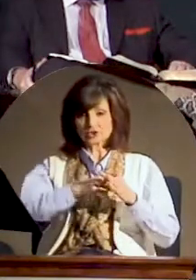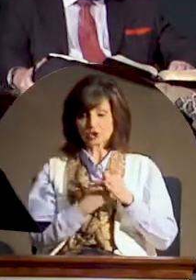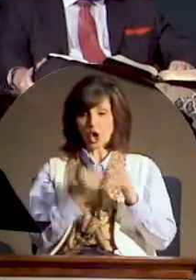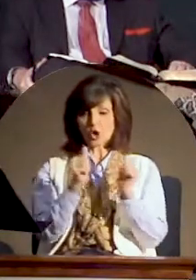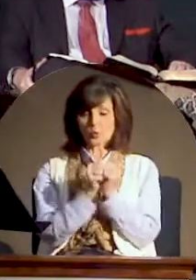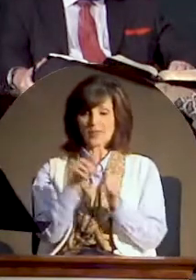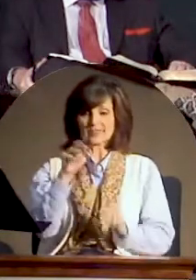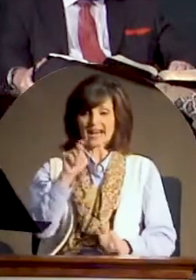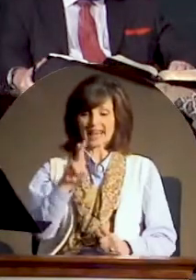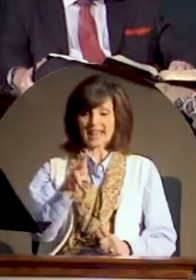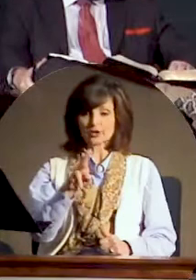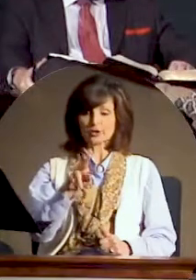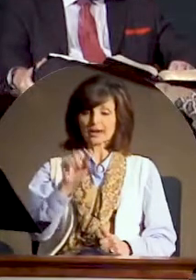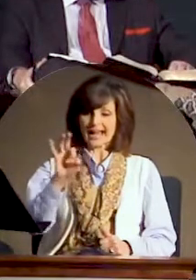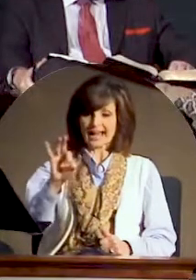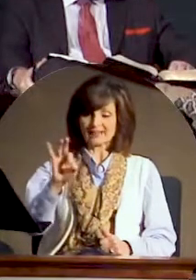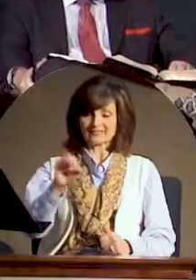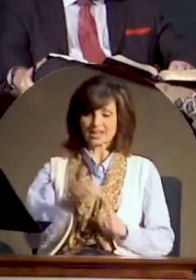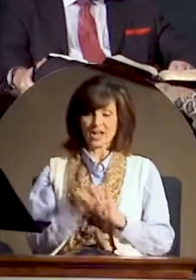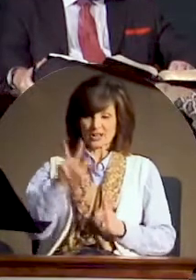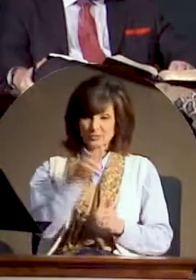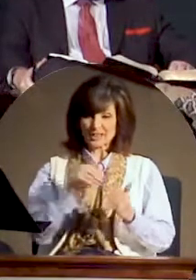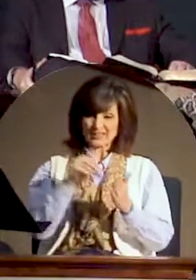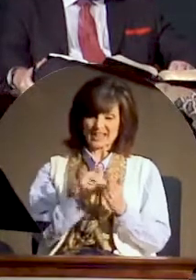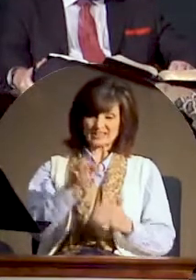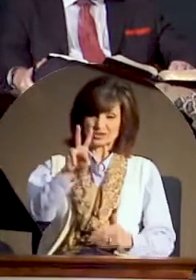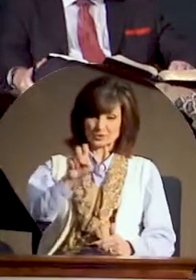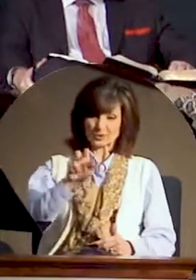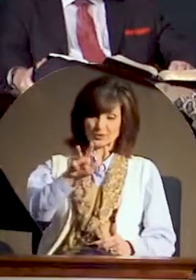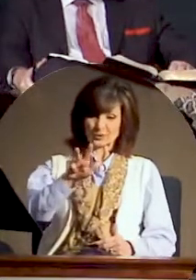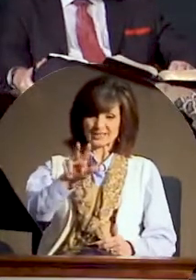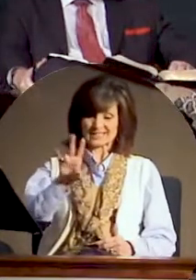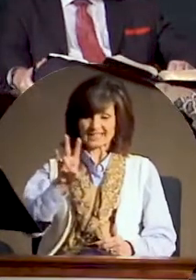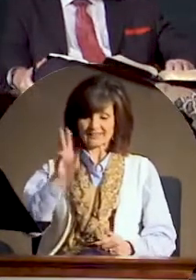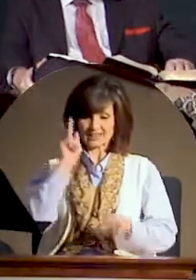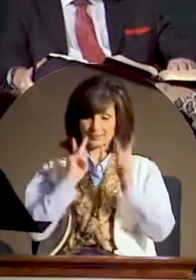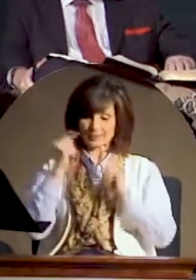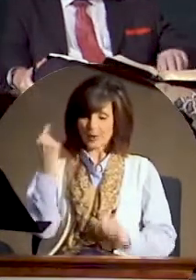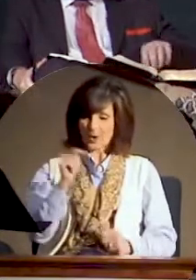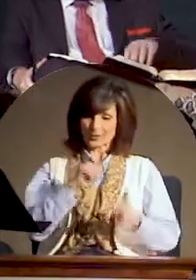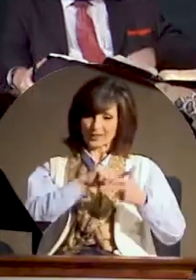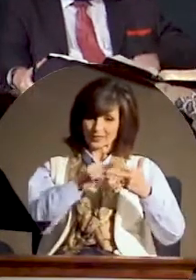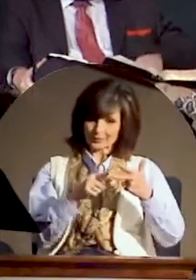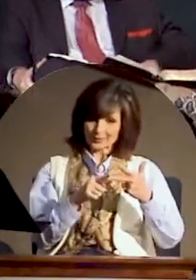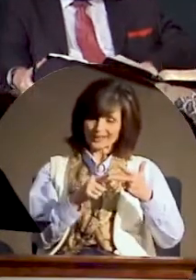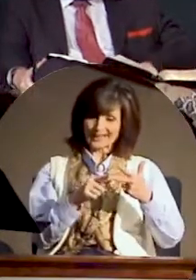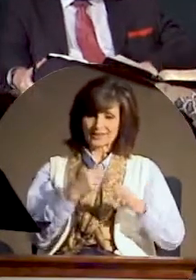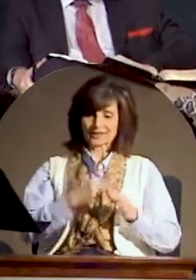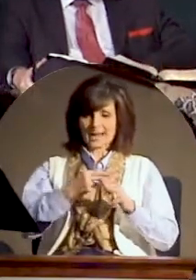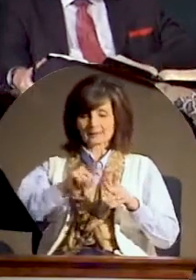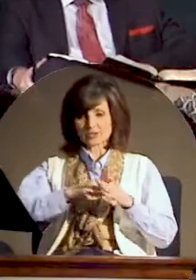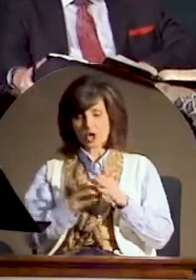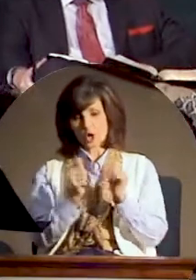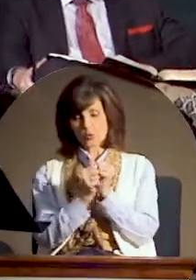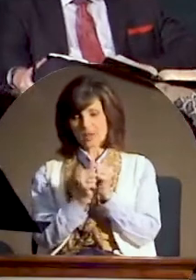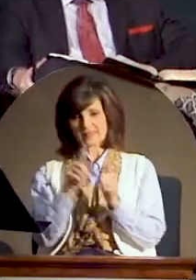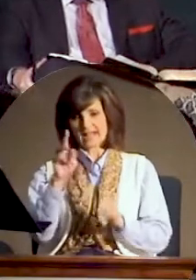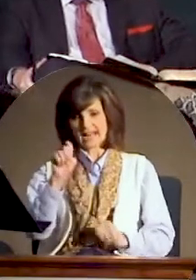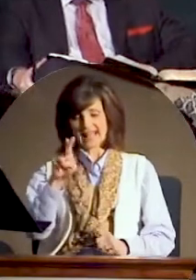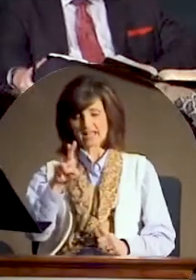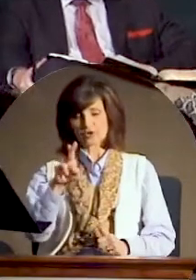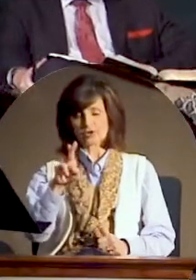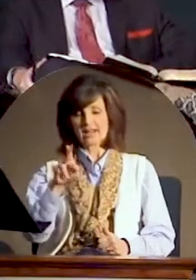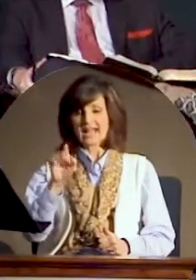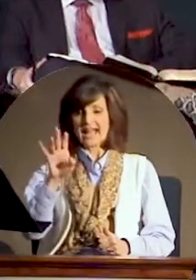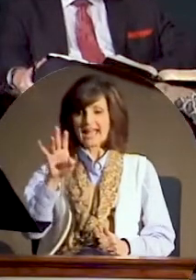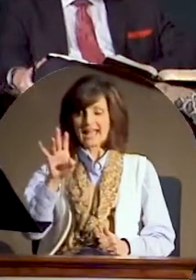begins with the letter. Out of 3,237 people, only three in the Bible, their name begins with the letter F. There was Felix.